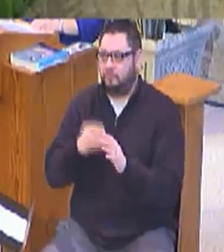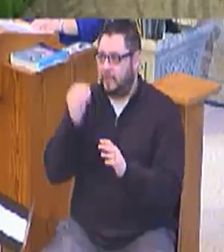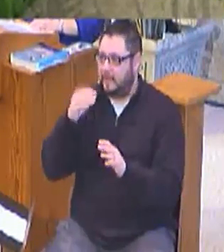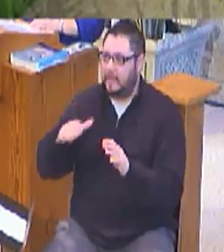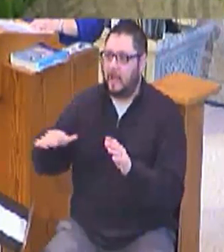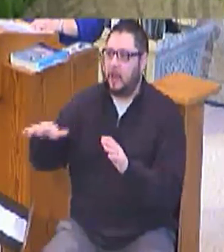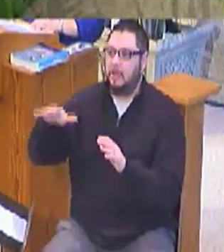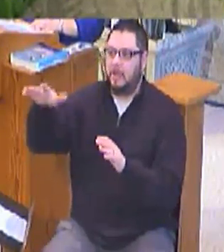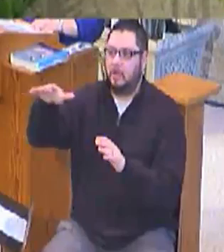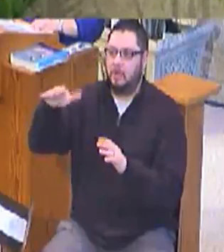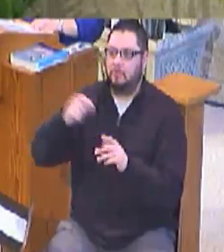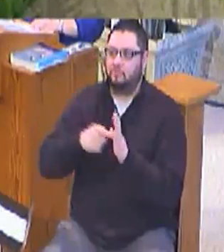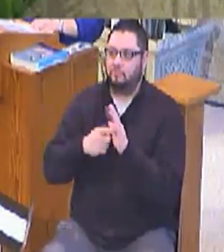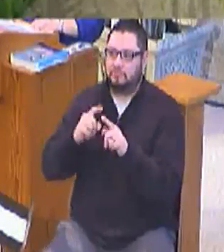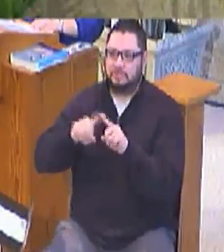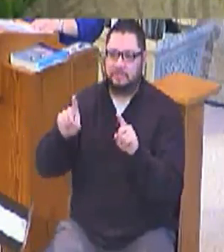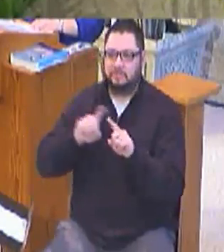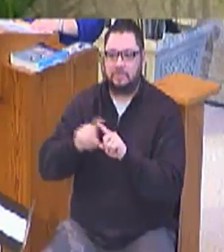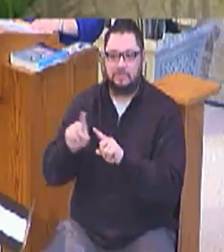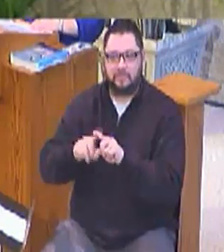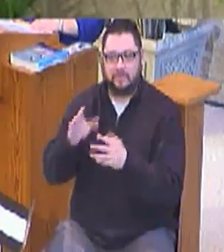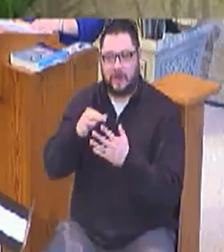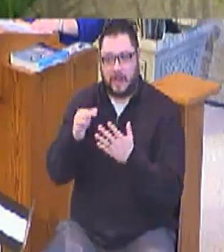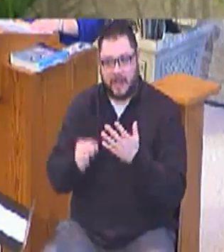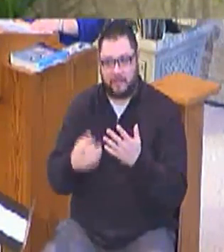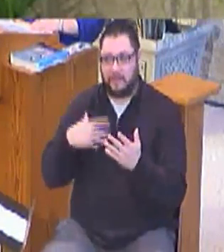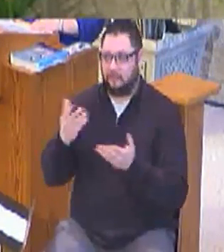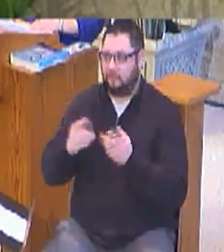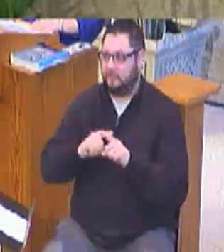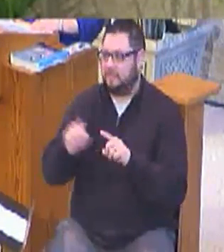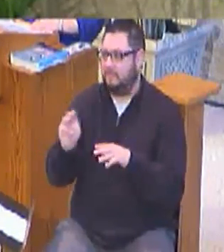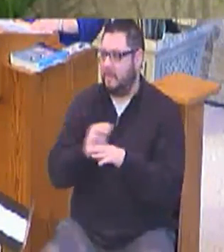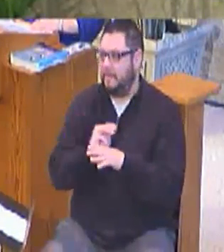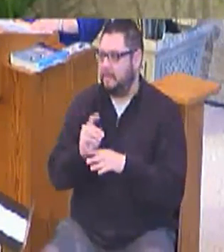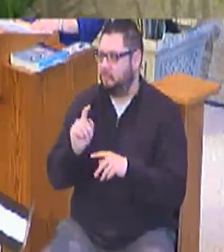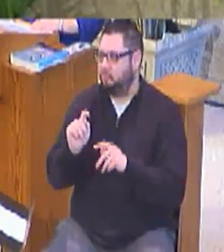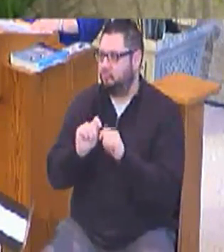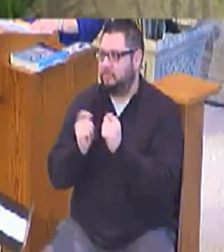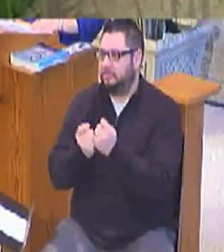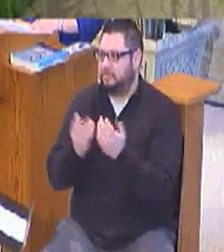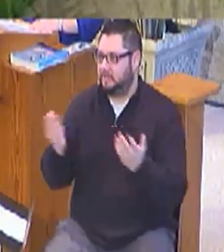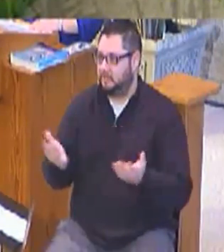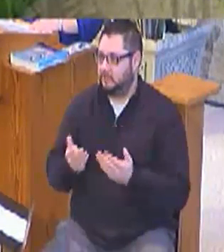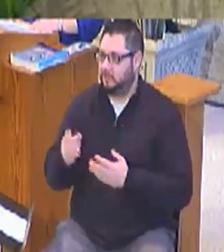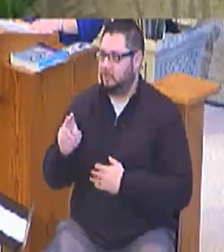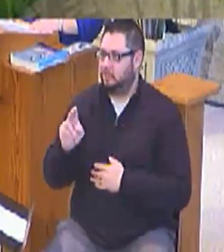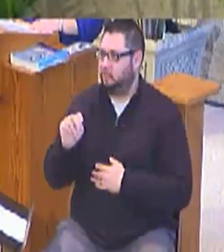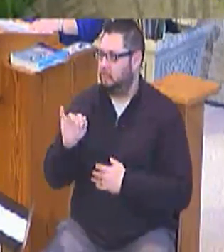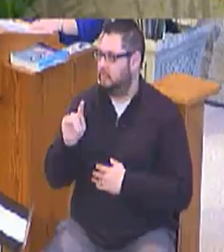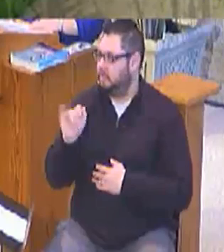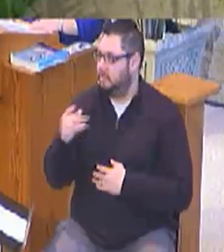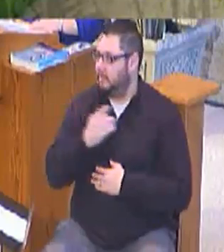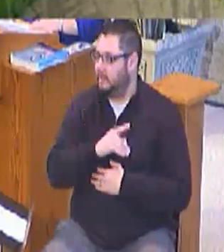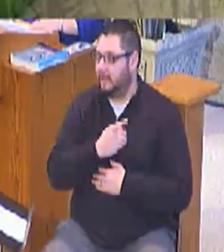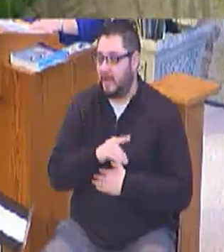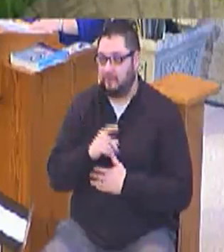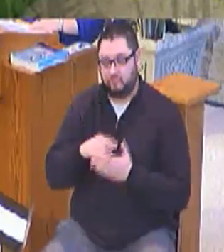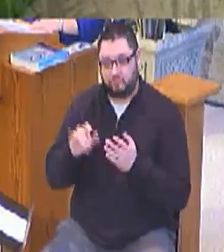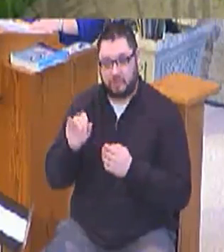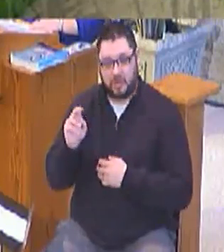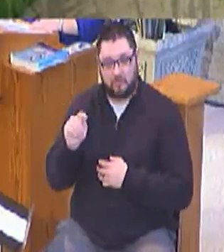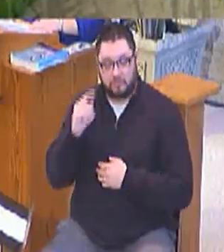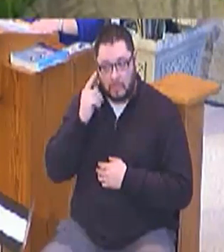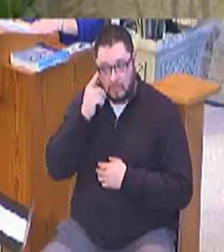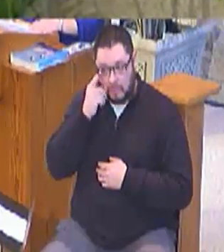showing you some of the options for serving on various ministry teams here at Unity Minneapolis. Be sure to check it out and see